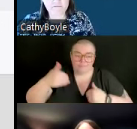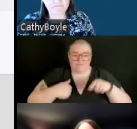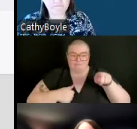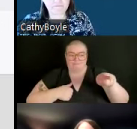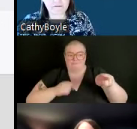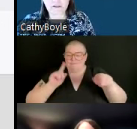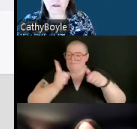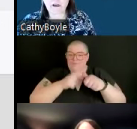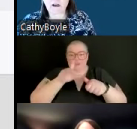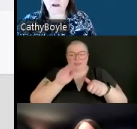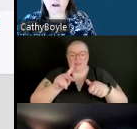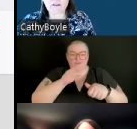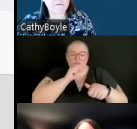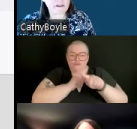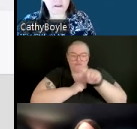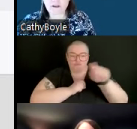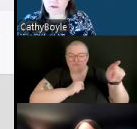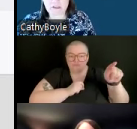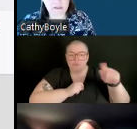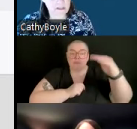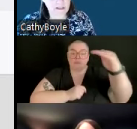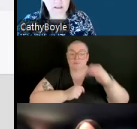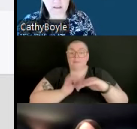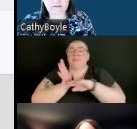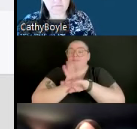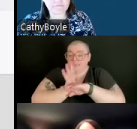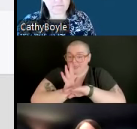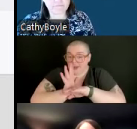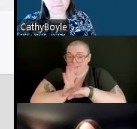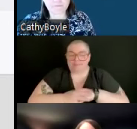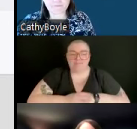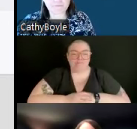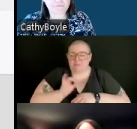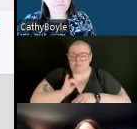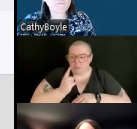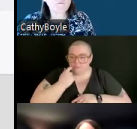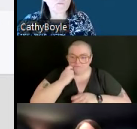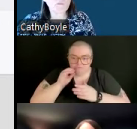link. The video is at the second link.